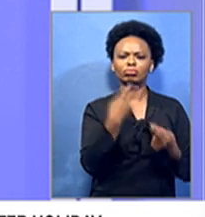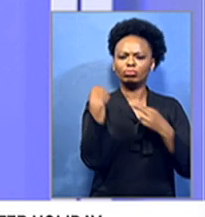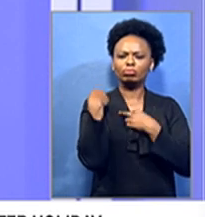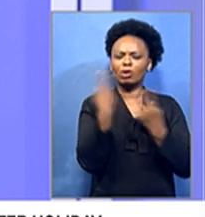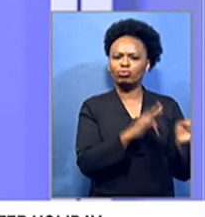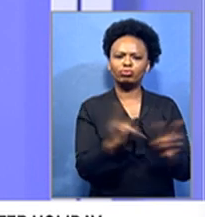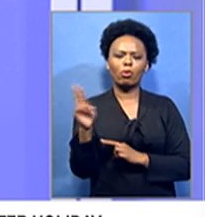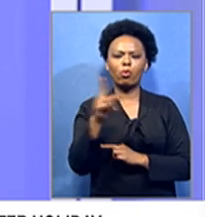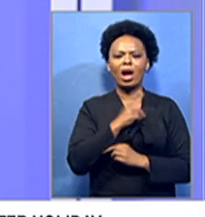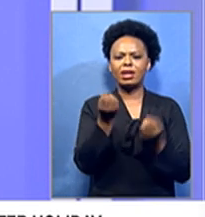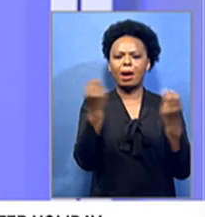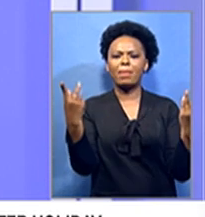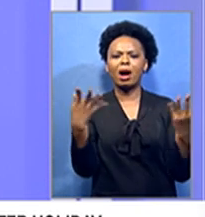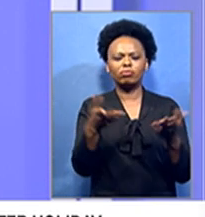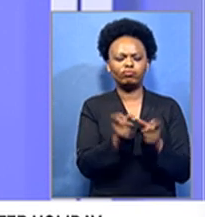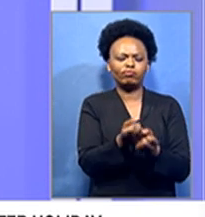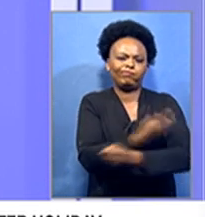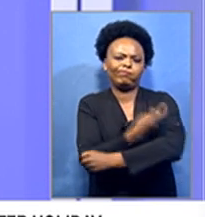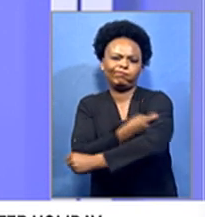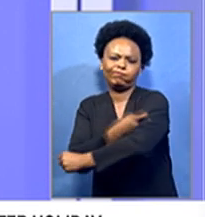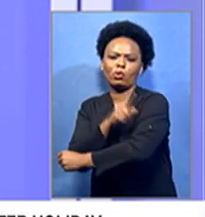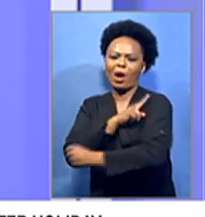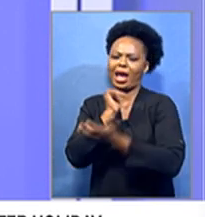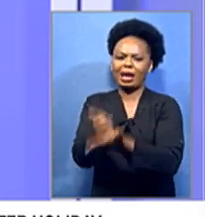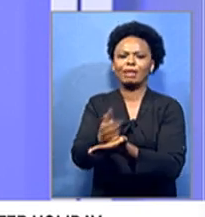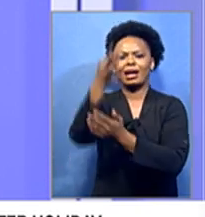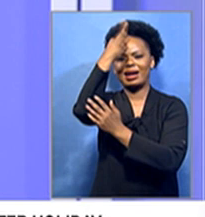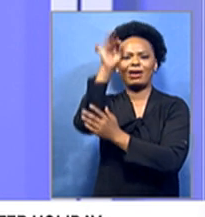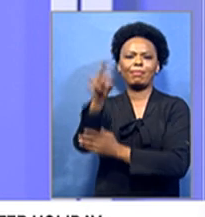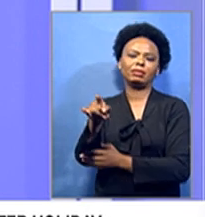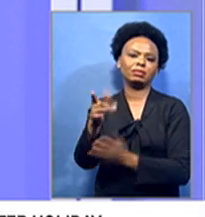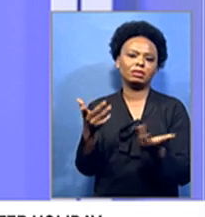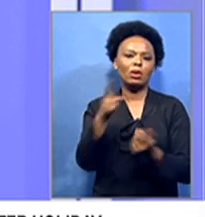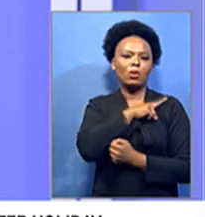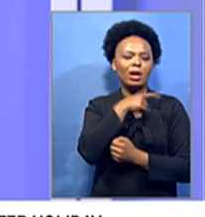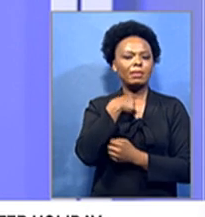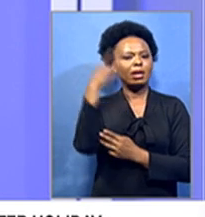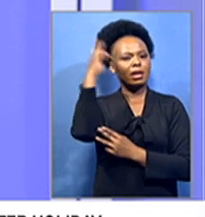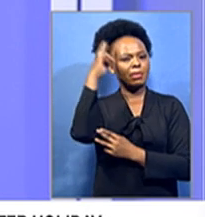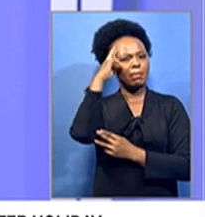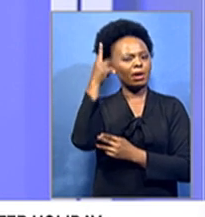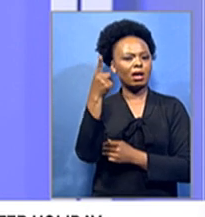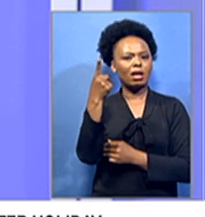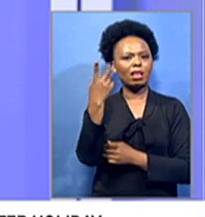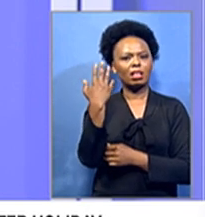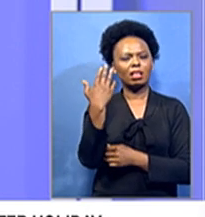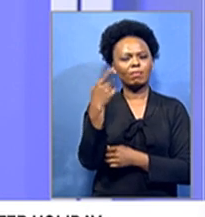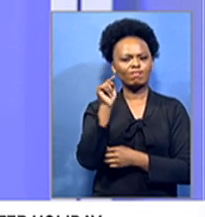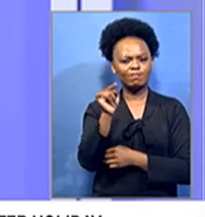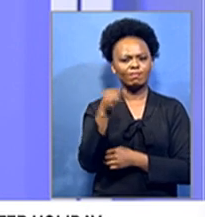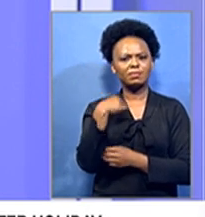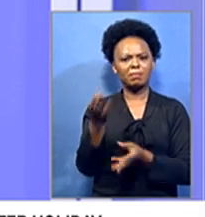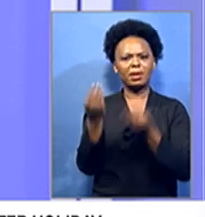make this faster, to assist government in any way. I mean, I remember I just happened to be on Discovery Health. I received something